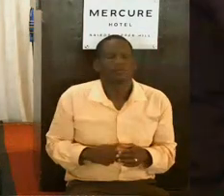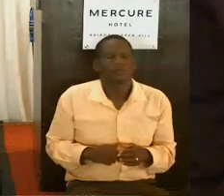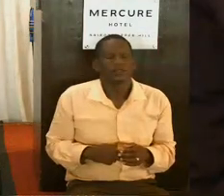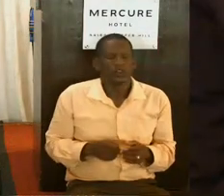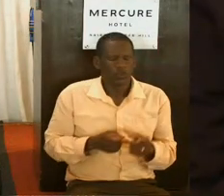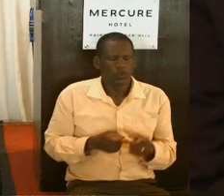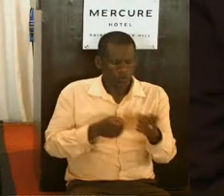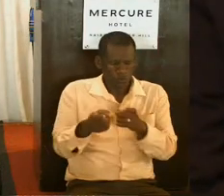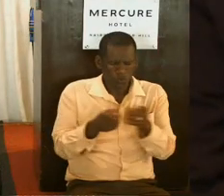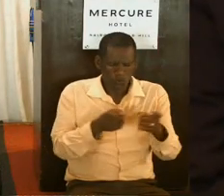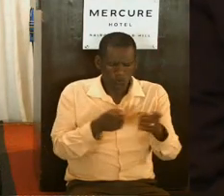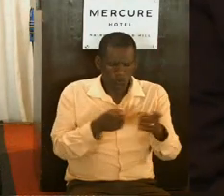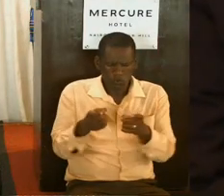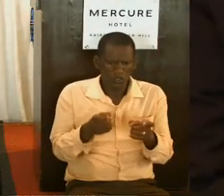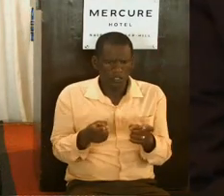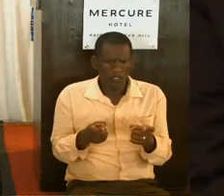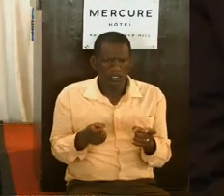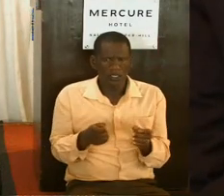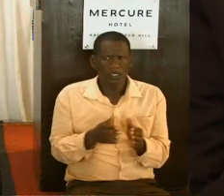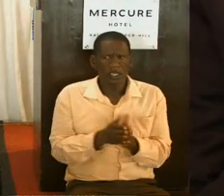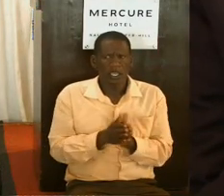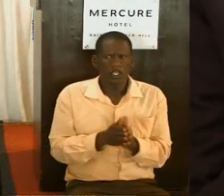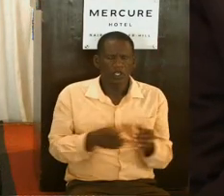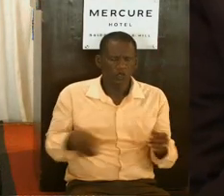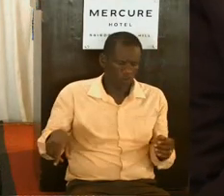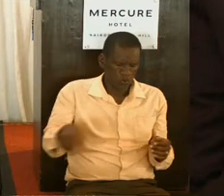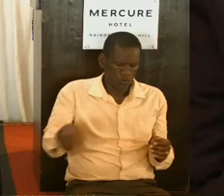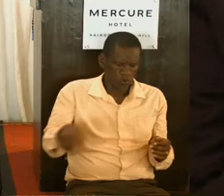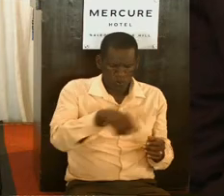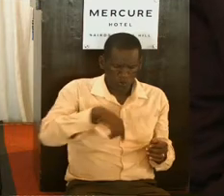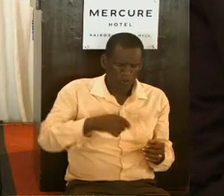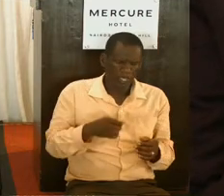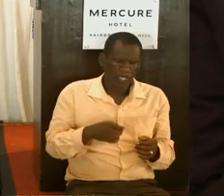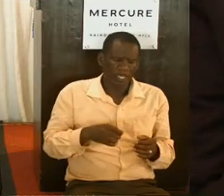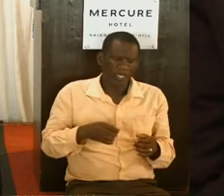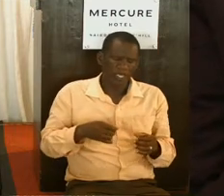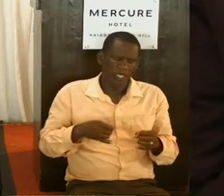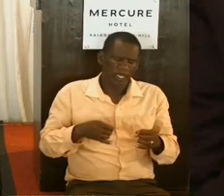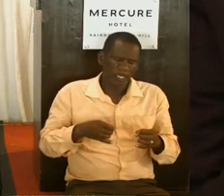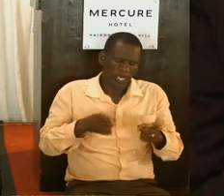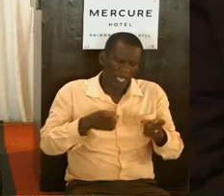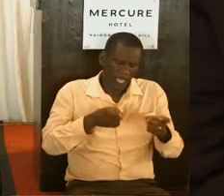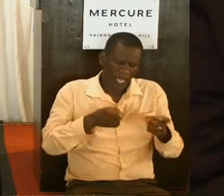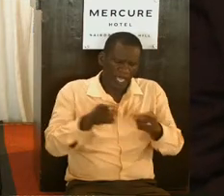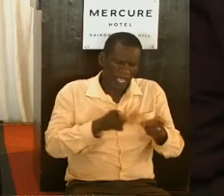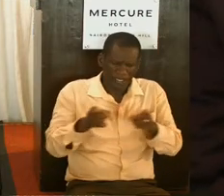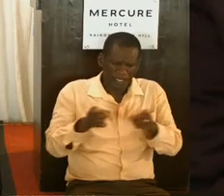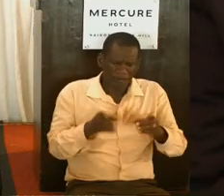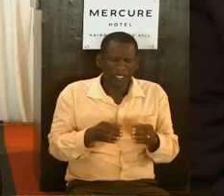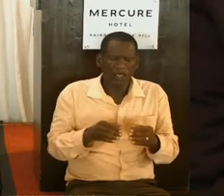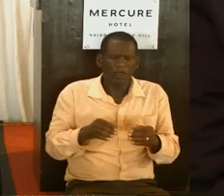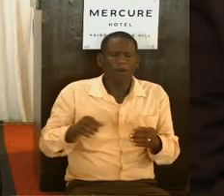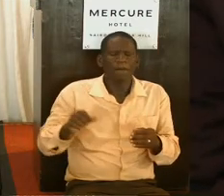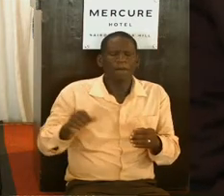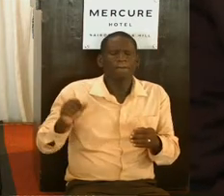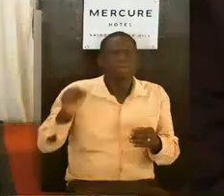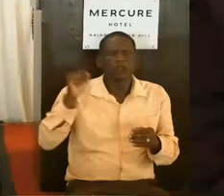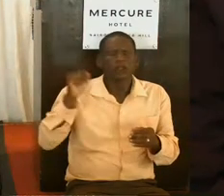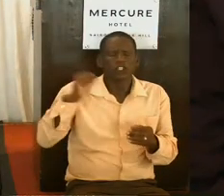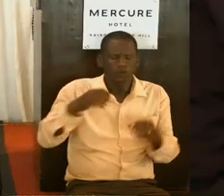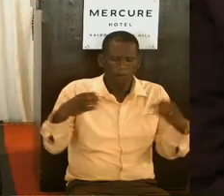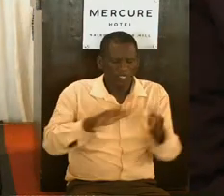regulate and administer the political partisan